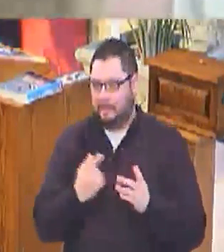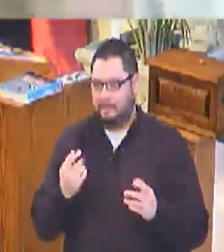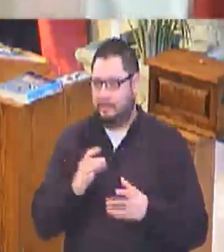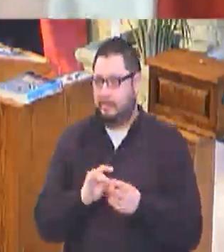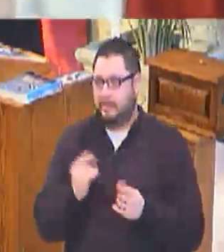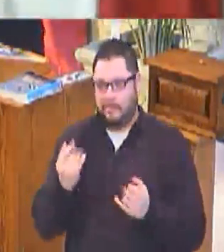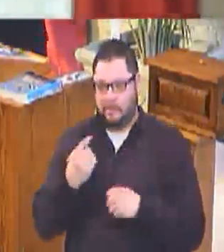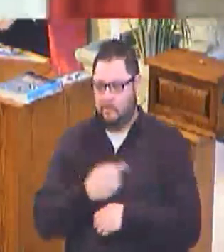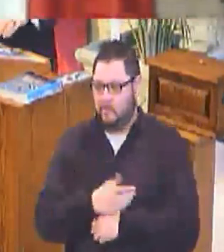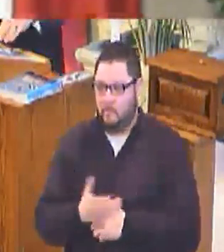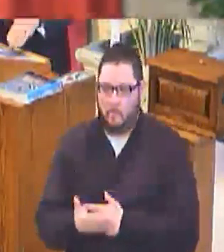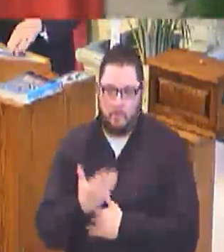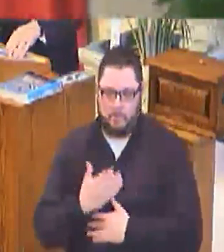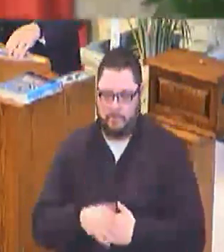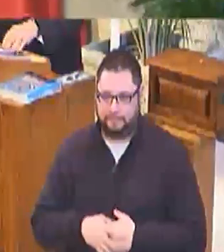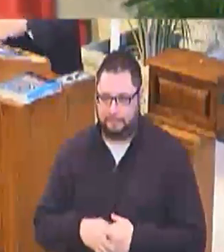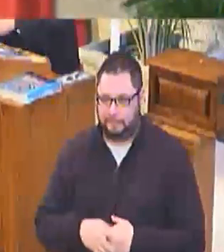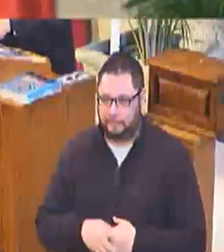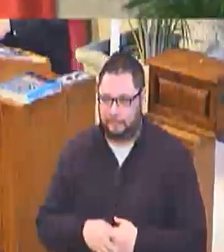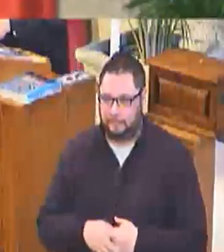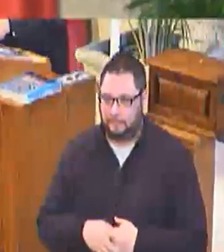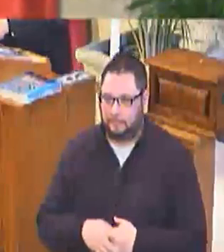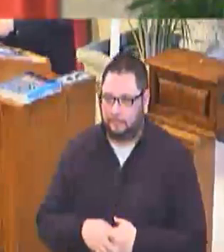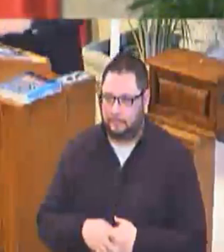it was. Okay. So,